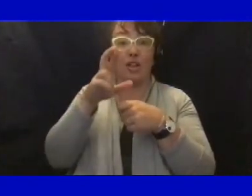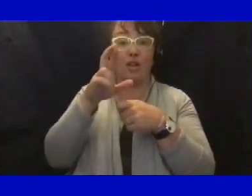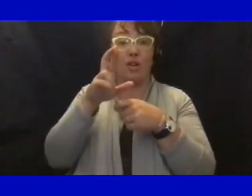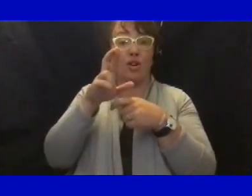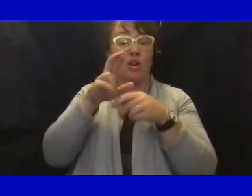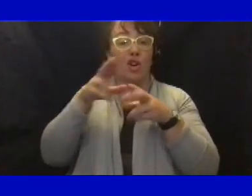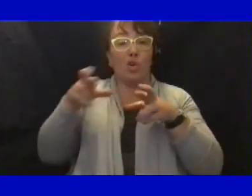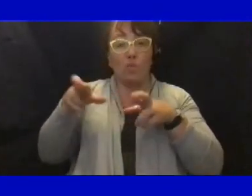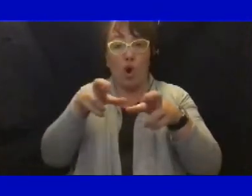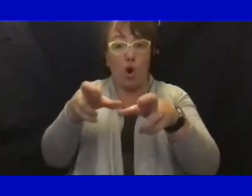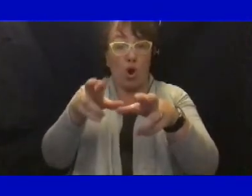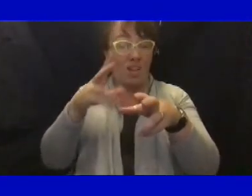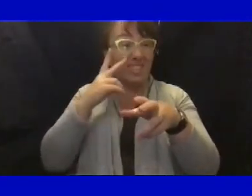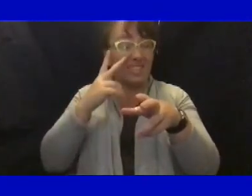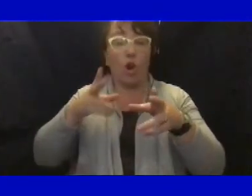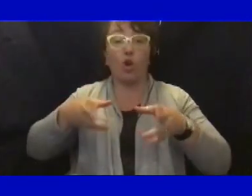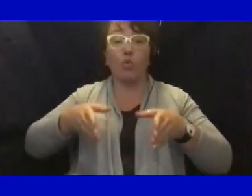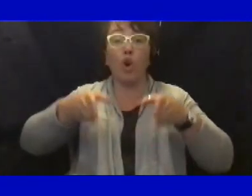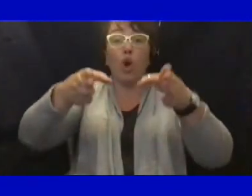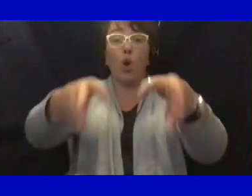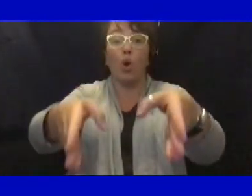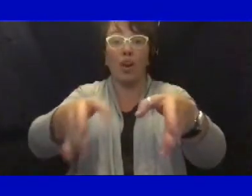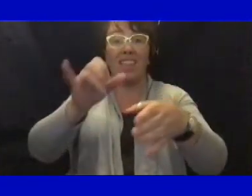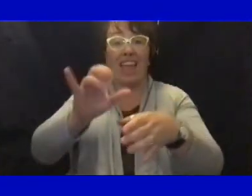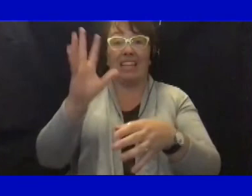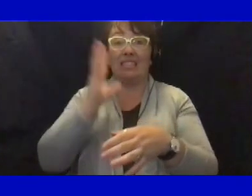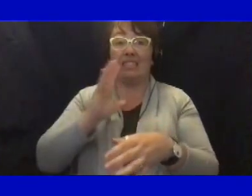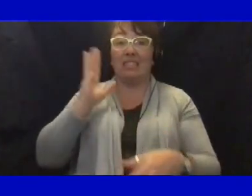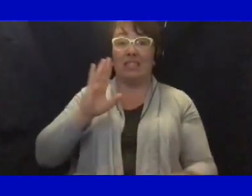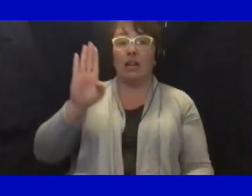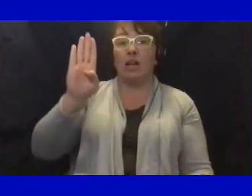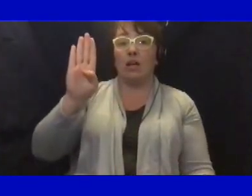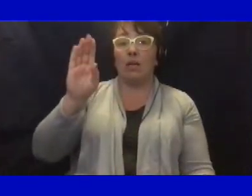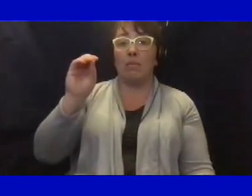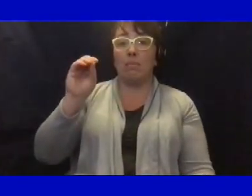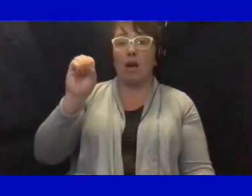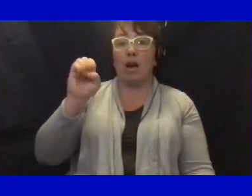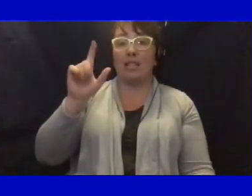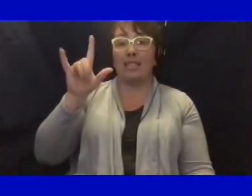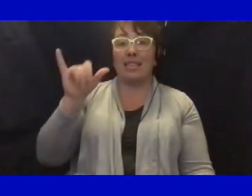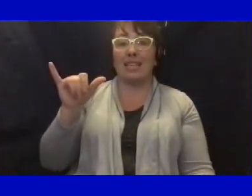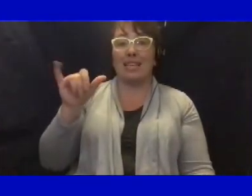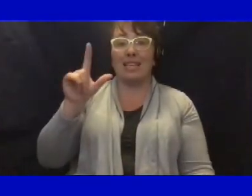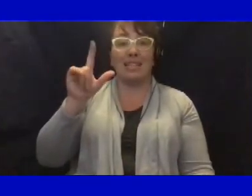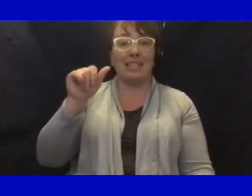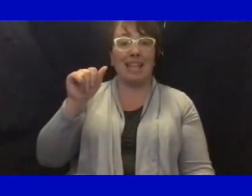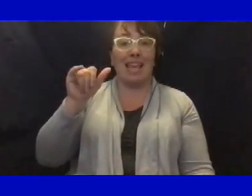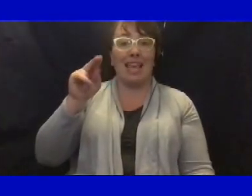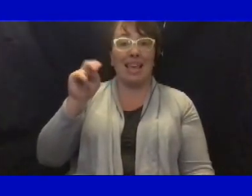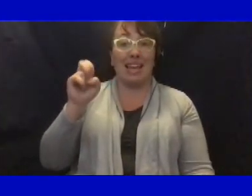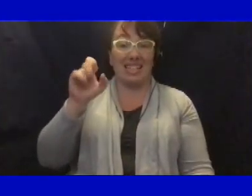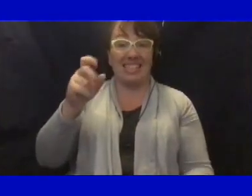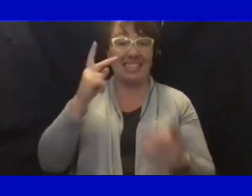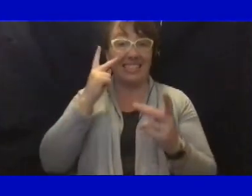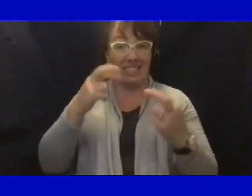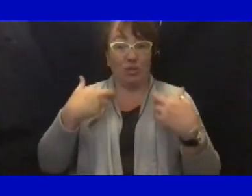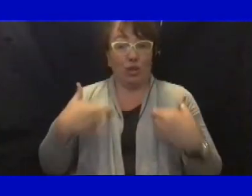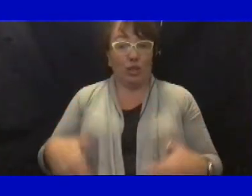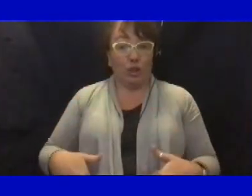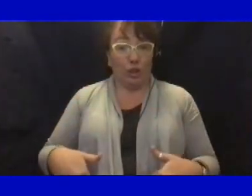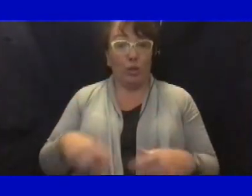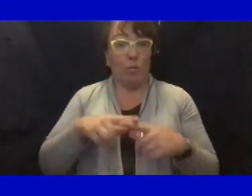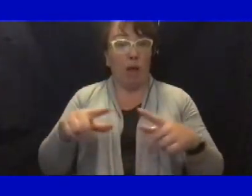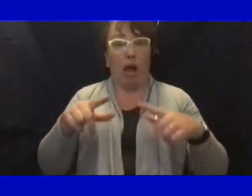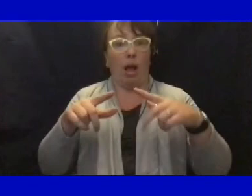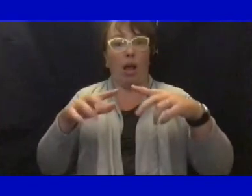going to be Bosley Lane, also closed right now. It's residential, but you can see that road washed out. And you